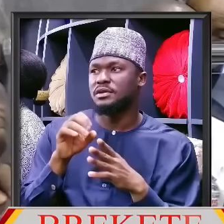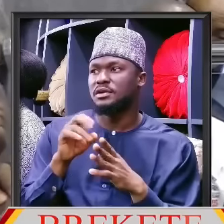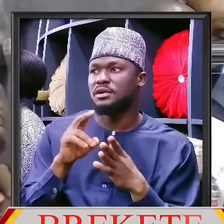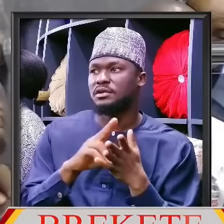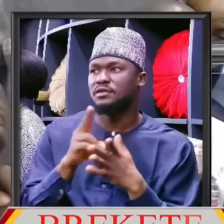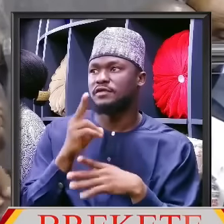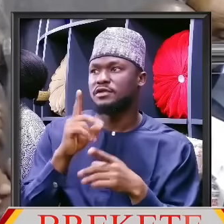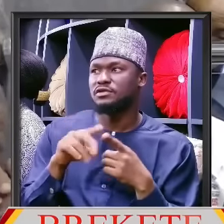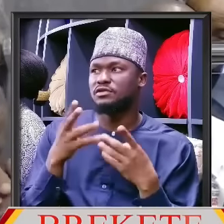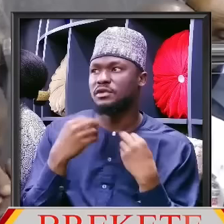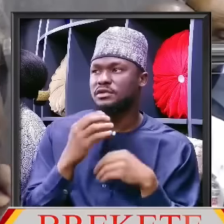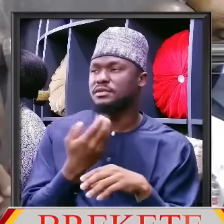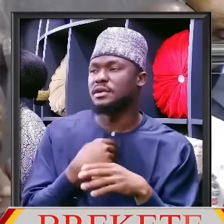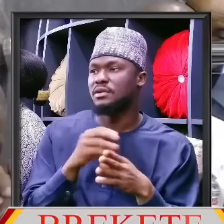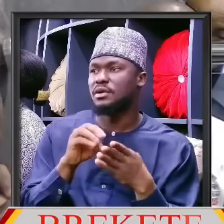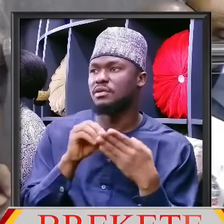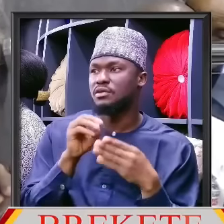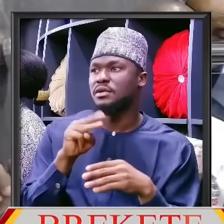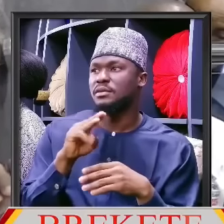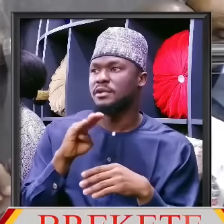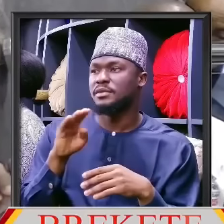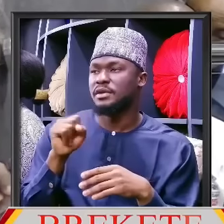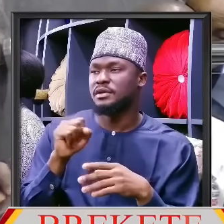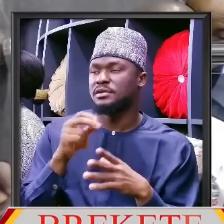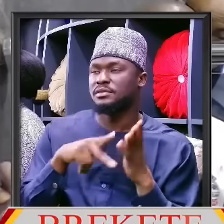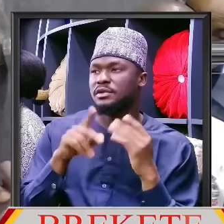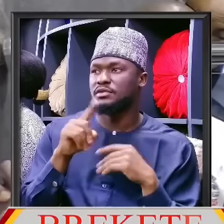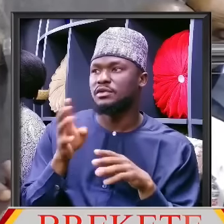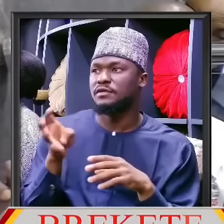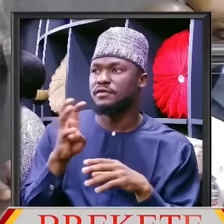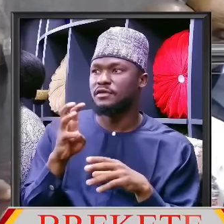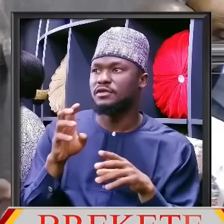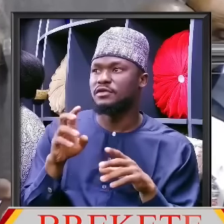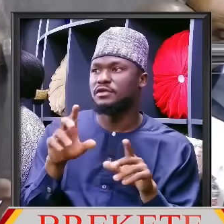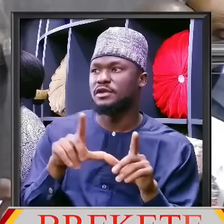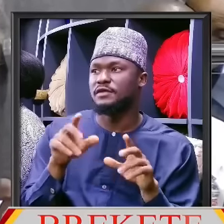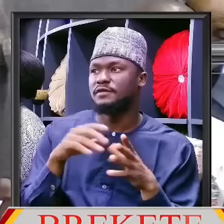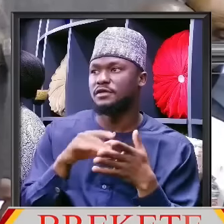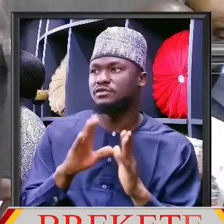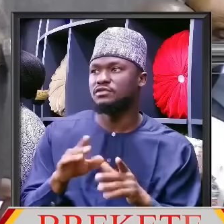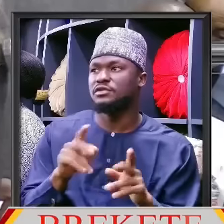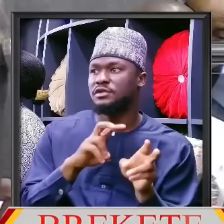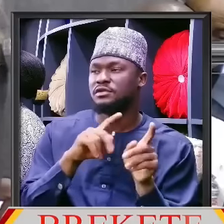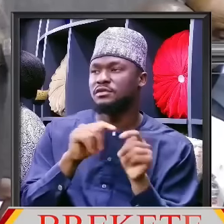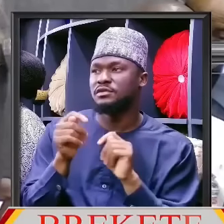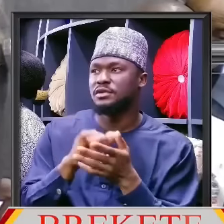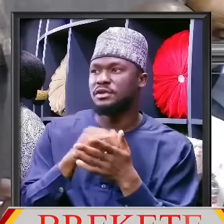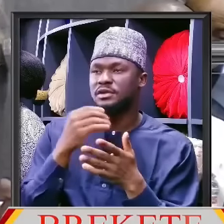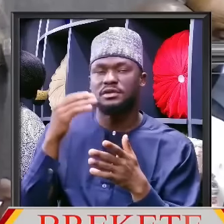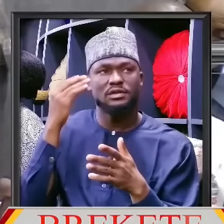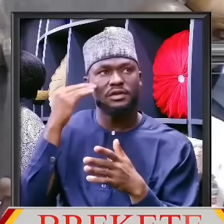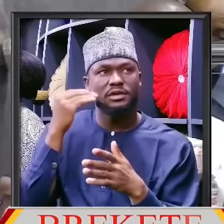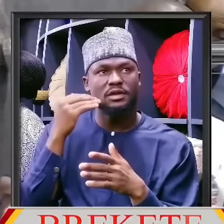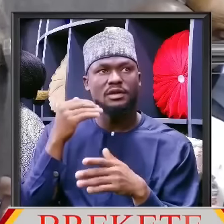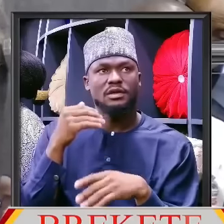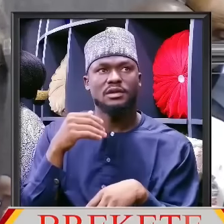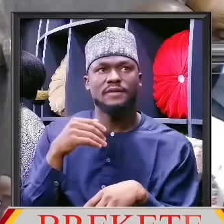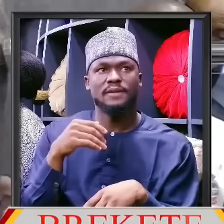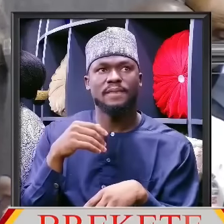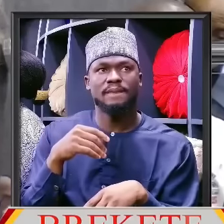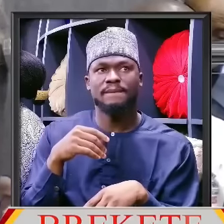post MBBS Part 1 400 level students on transfer. That are the heading of the letter I write. Mm. They say your